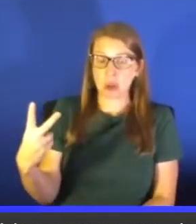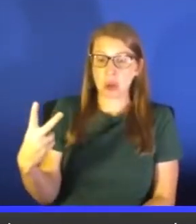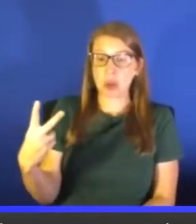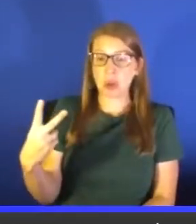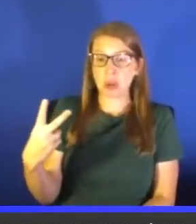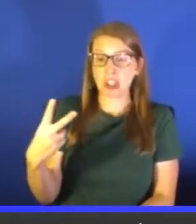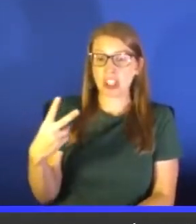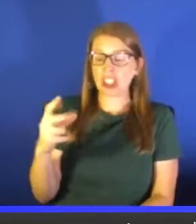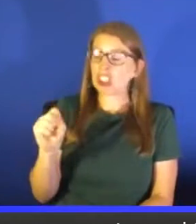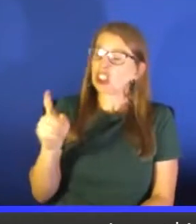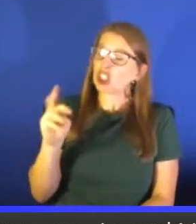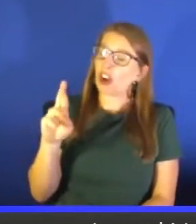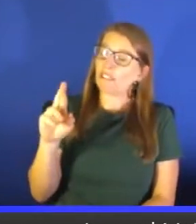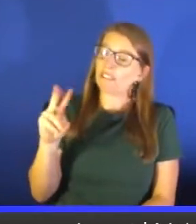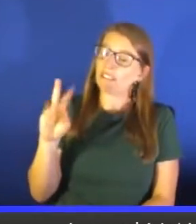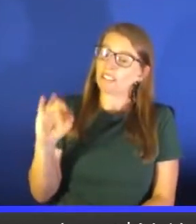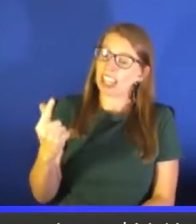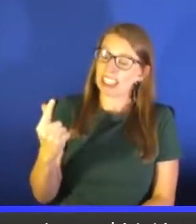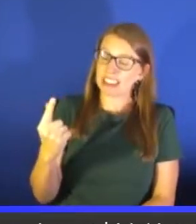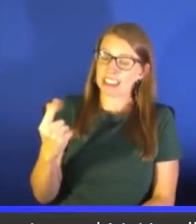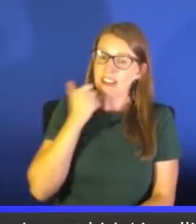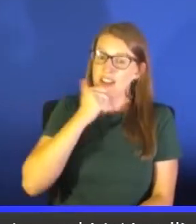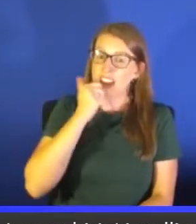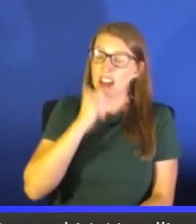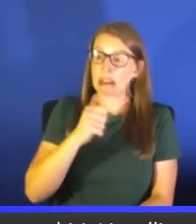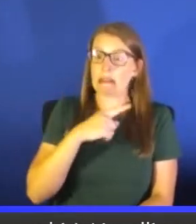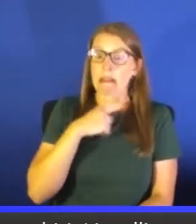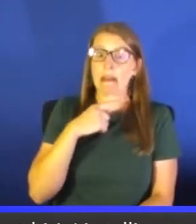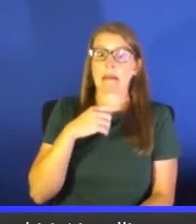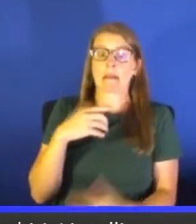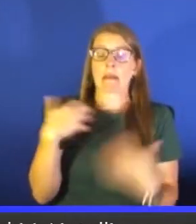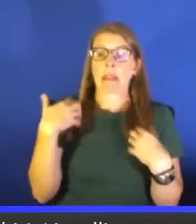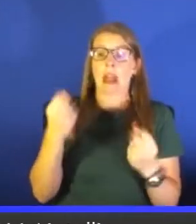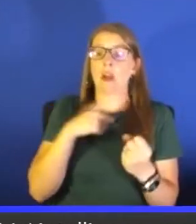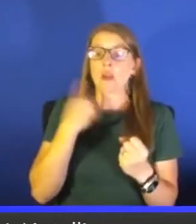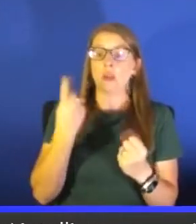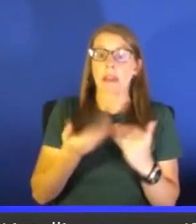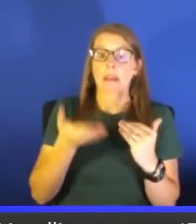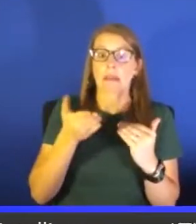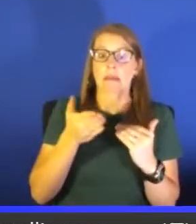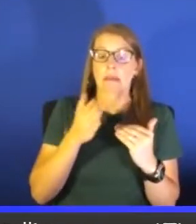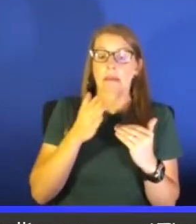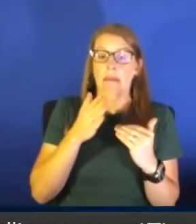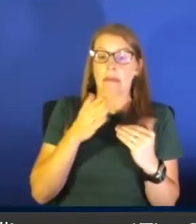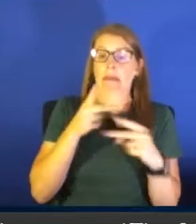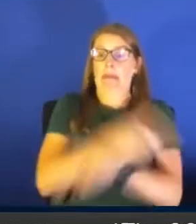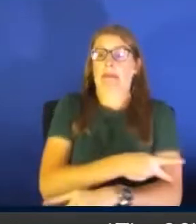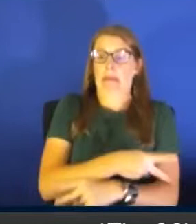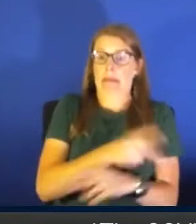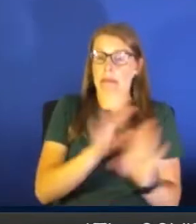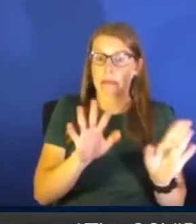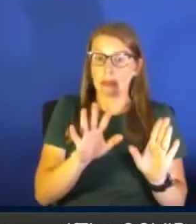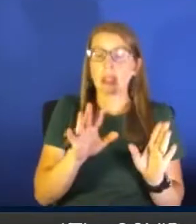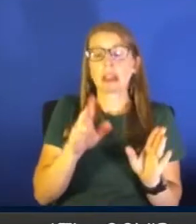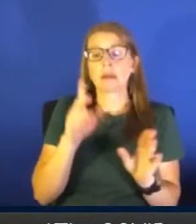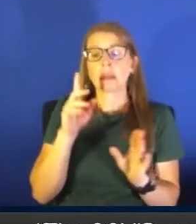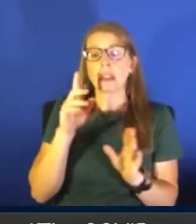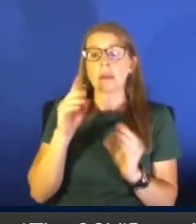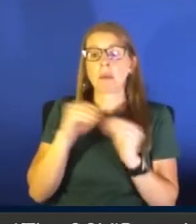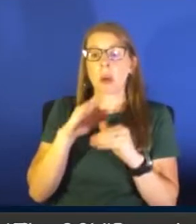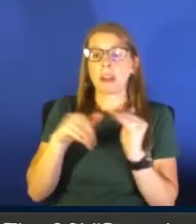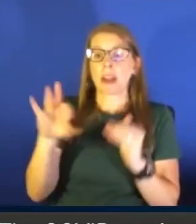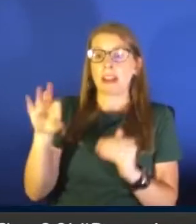confer the same health risk as some of these larger servings that the FDA says may be safe. All right. Bob?